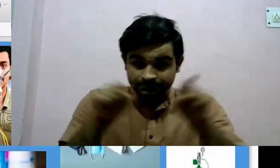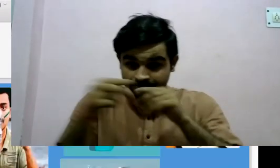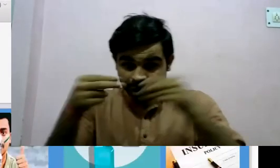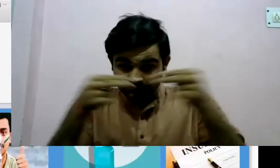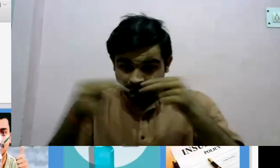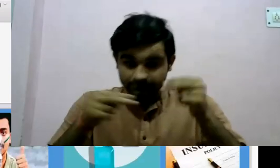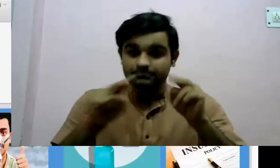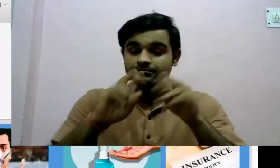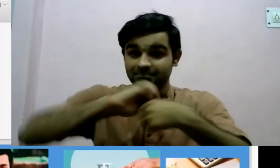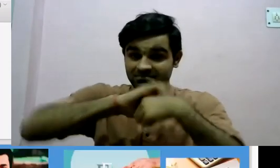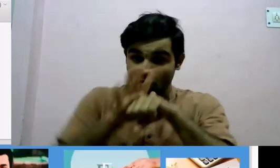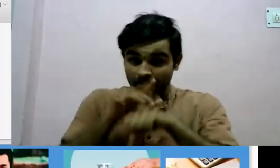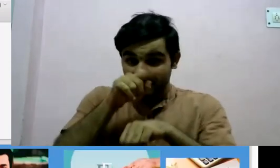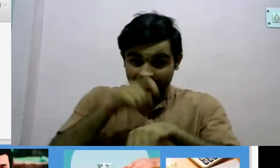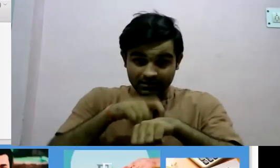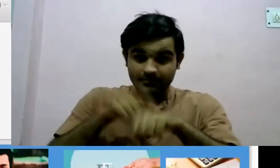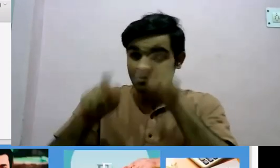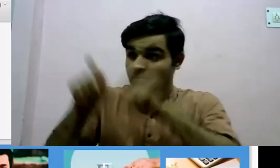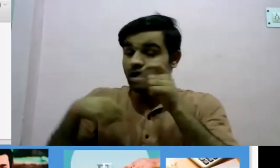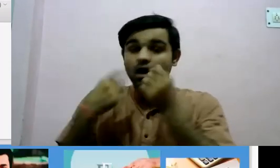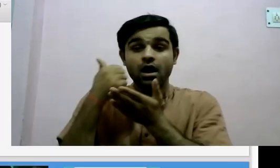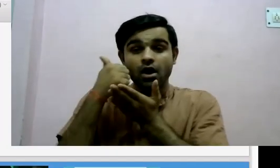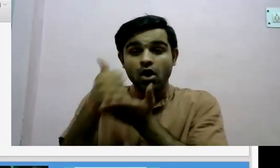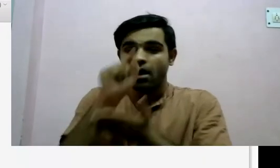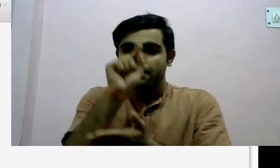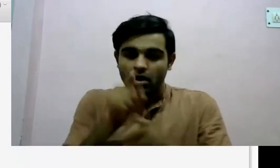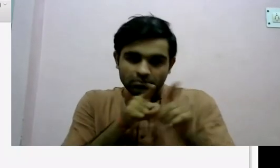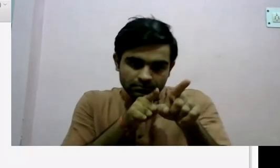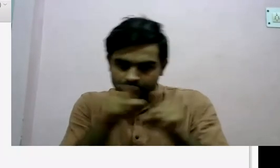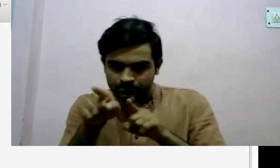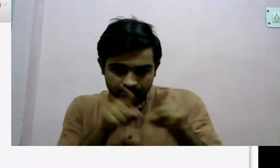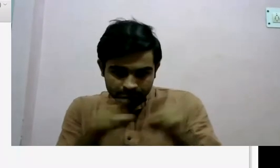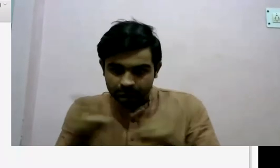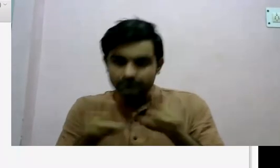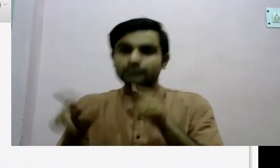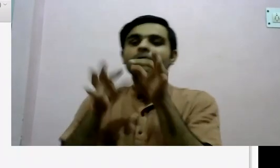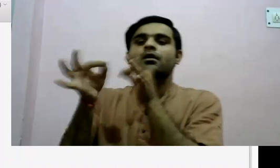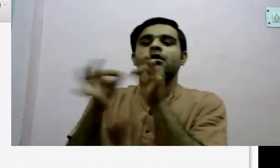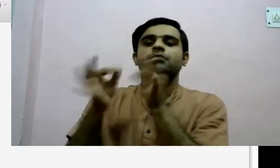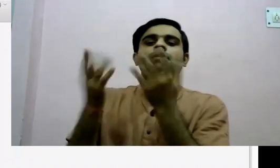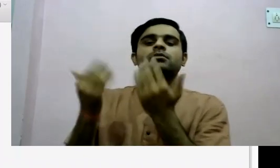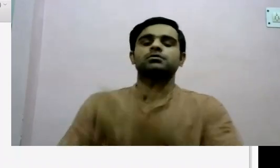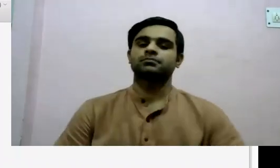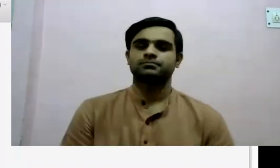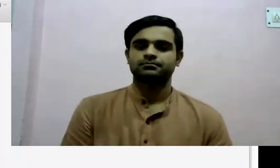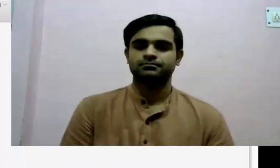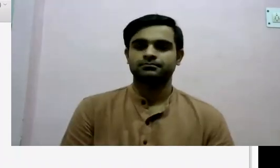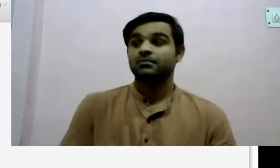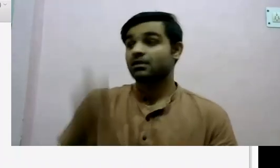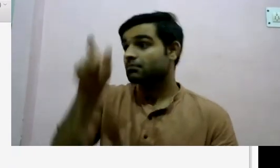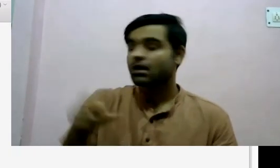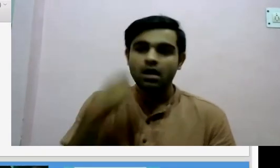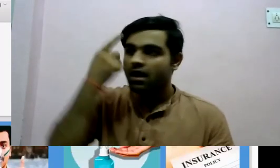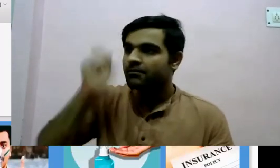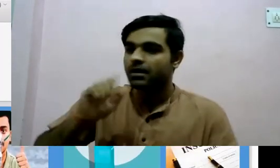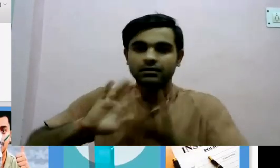COVID. And we hope that you can just point and explain um, if a person is unable to understand the